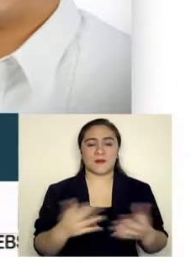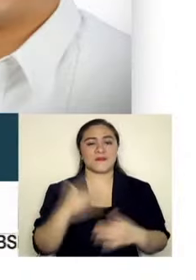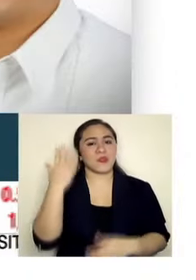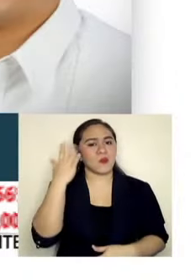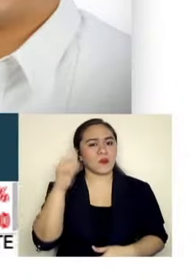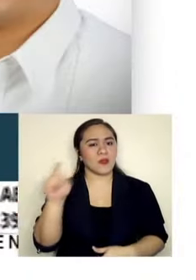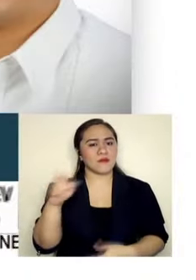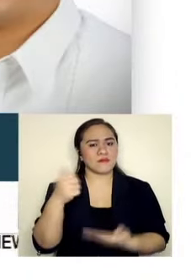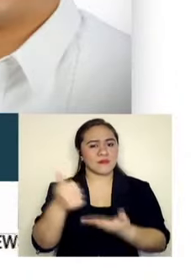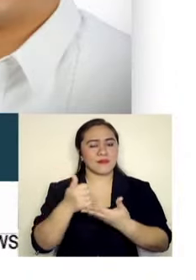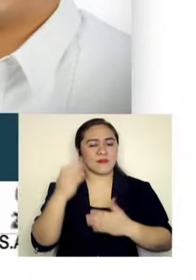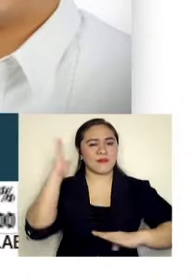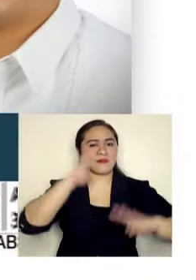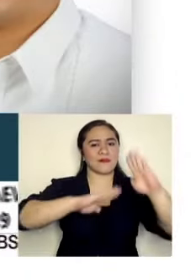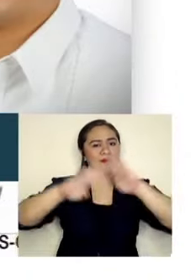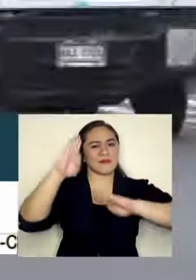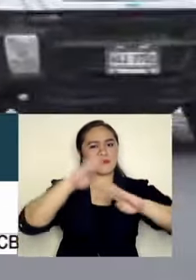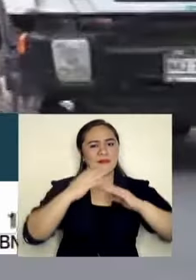more problems.